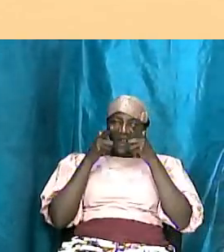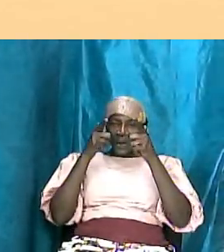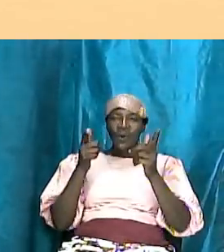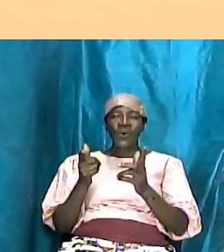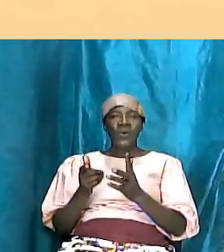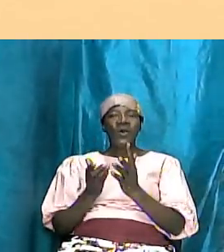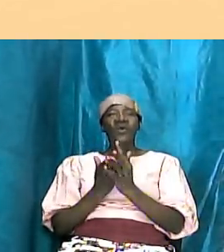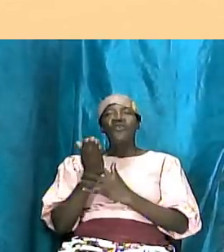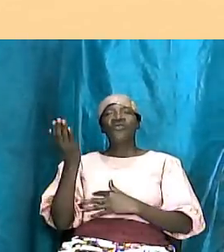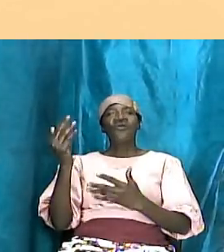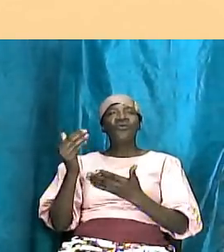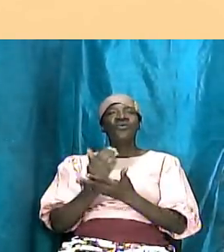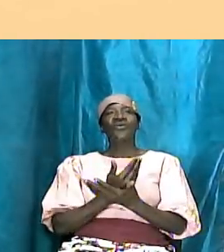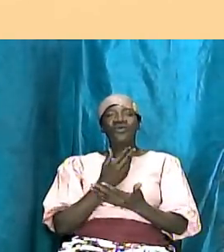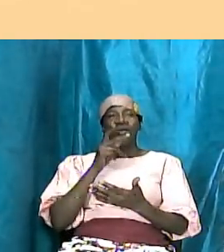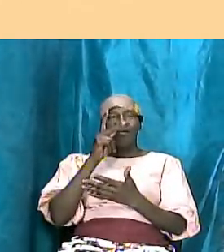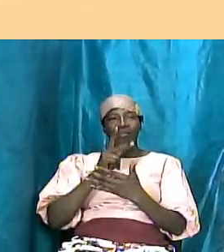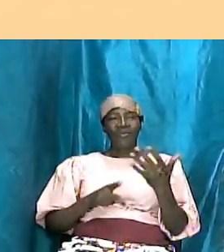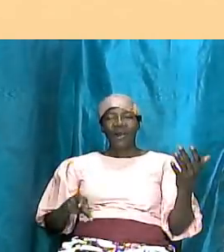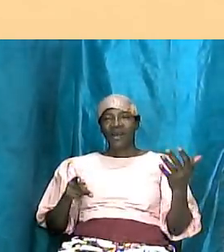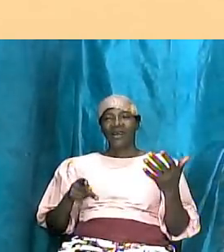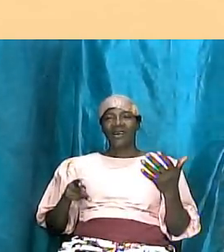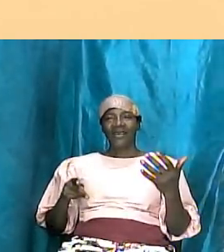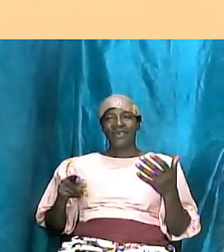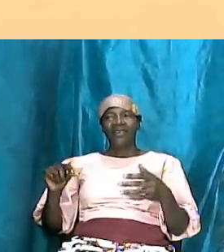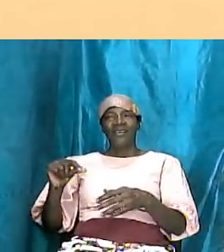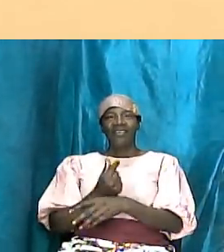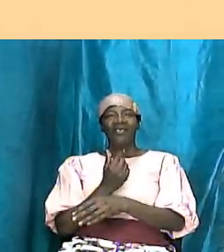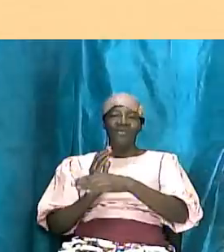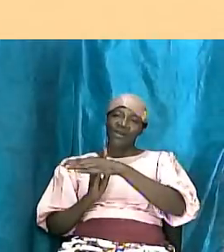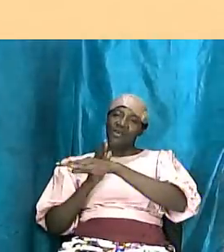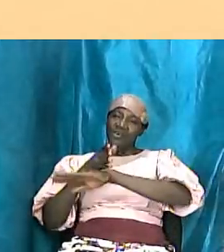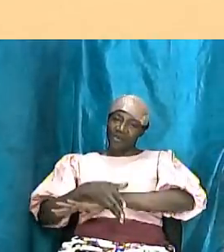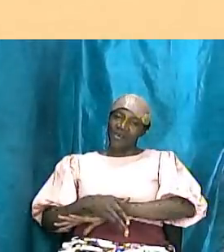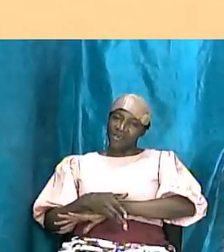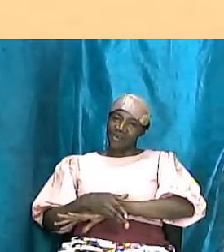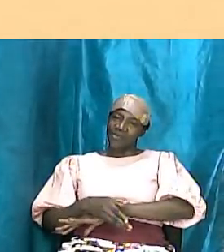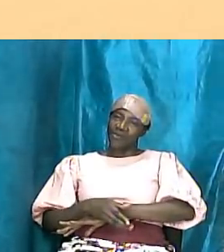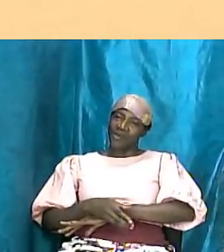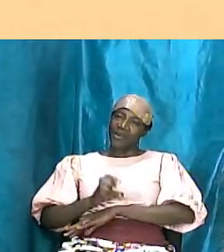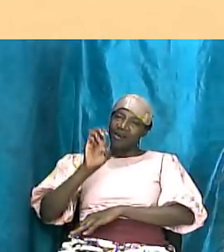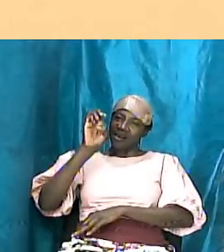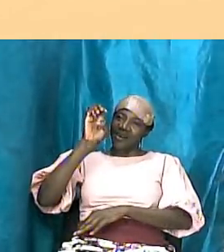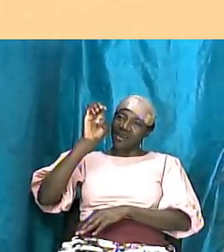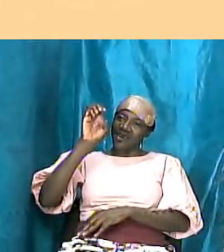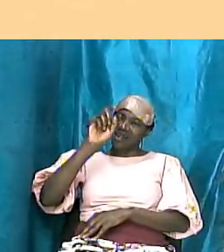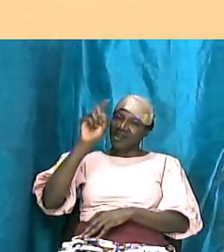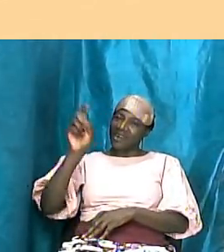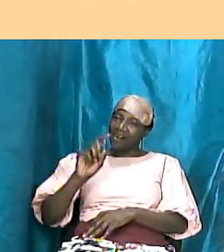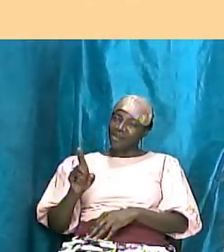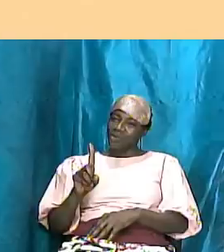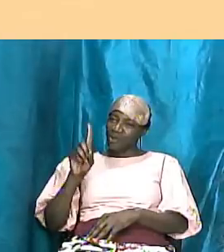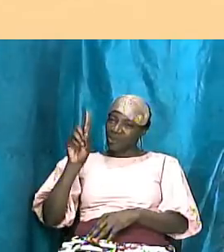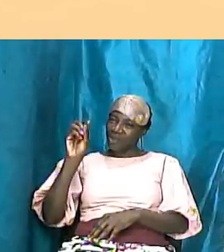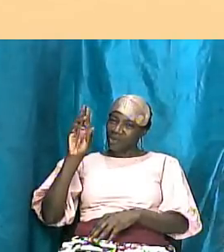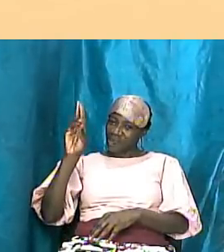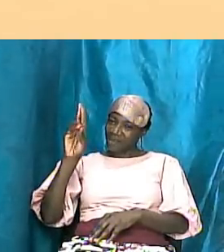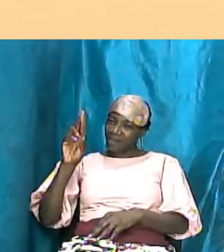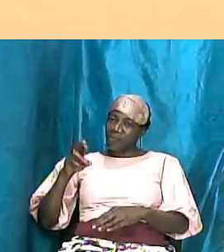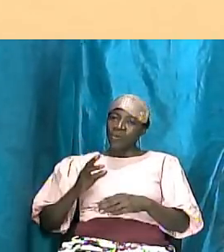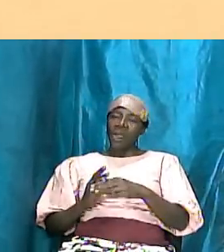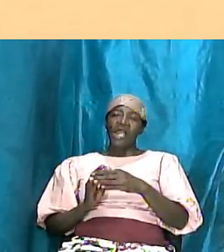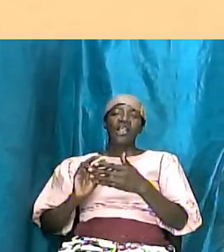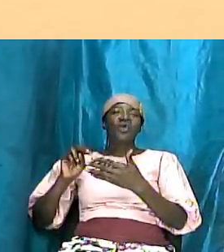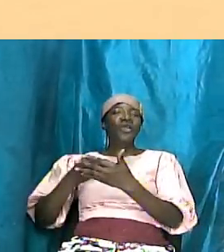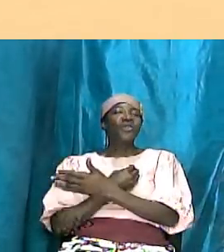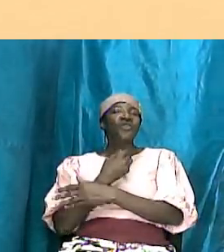through some aspect of Genesis. We'll cross over into Exodus. We'll cross over into the New Testament to bring this story